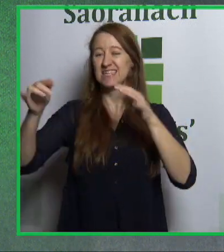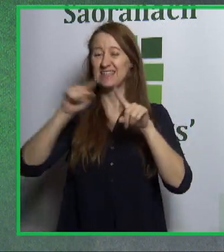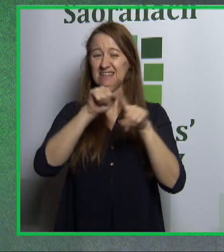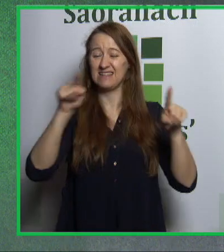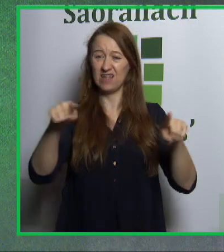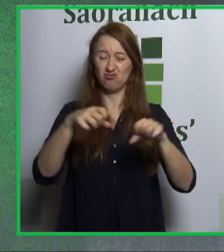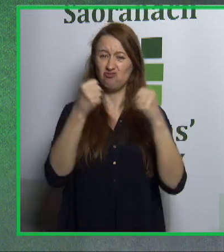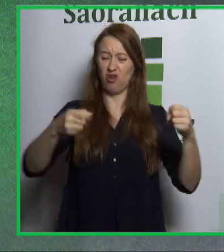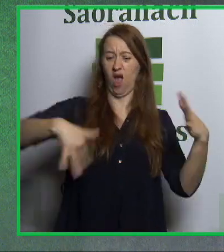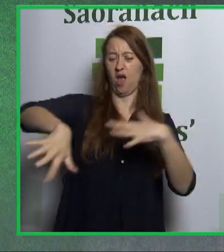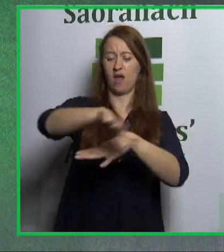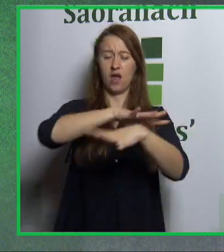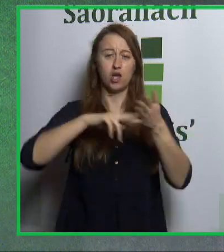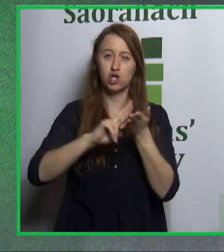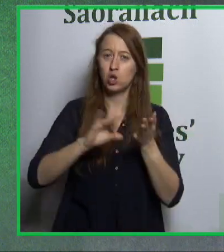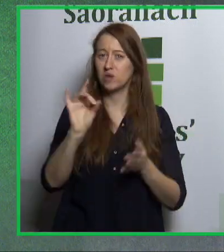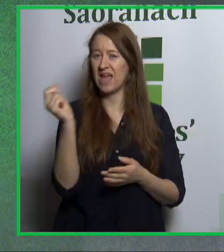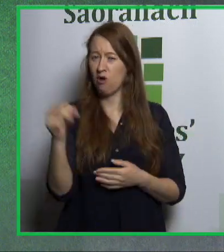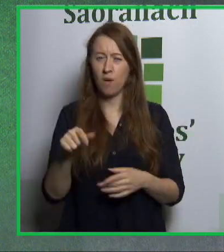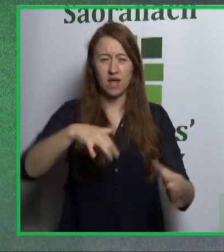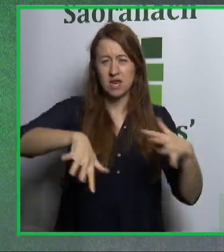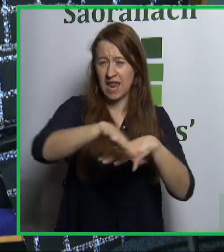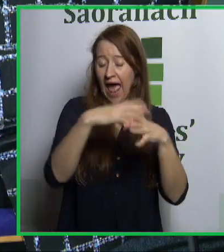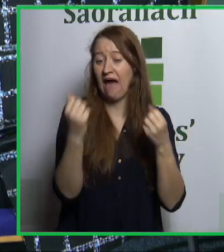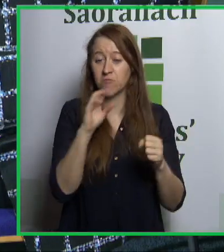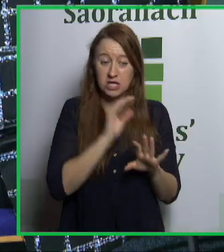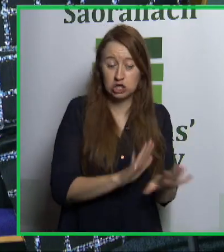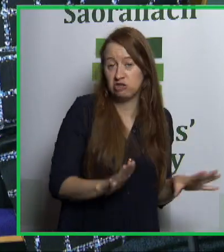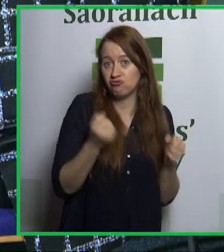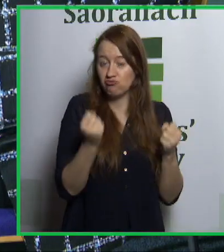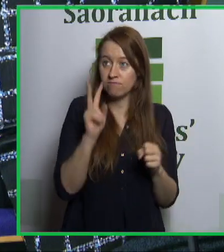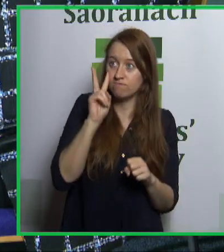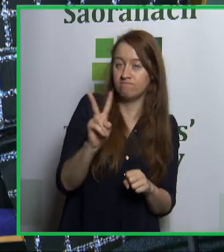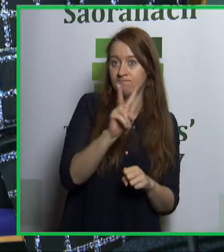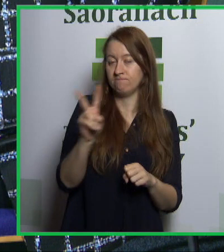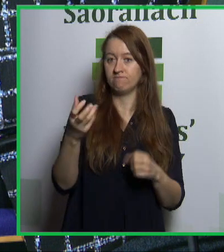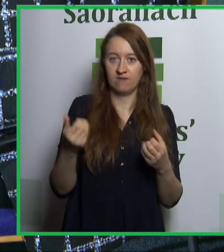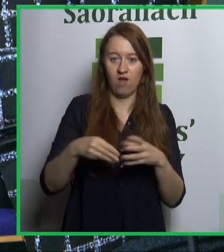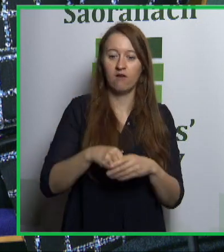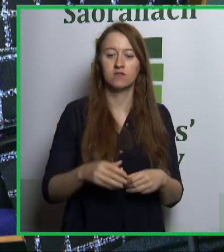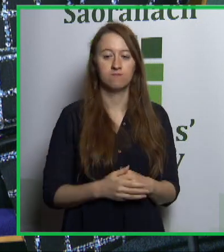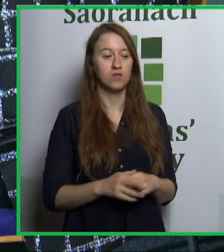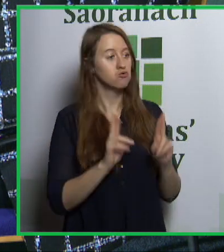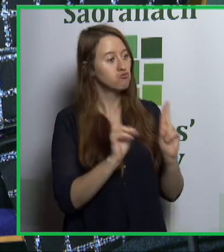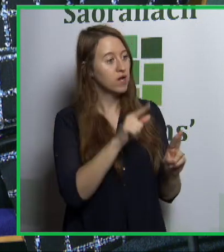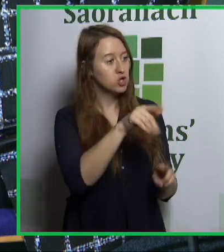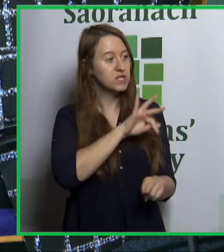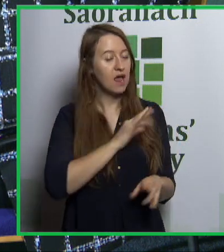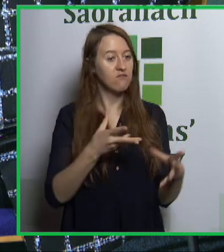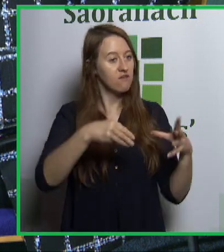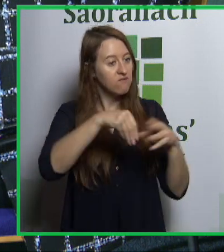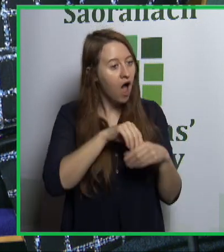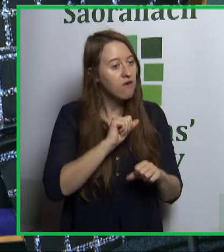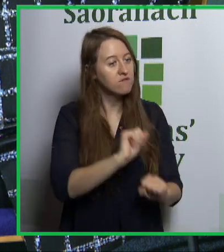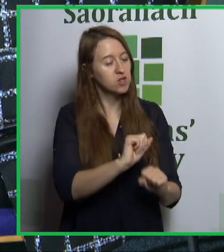part of the infrastructure, I suppose. Yeah. But you were very young to, obviously you were born into addiction, but to have even been